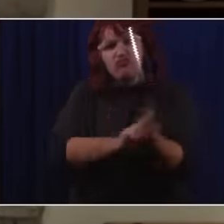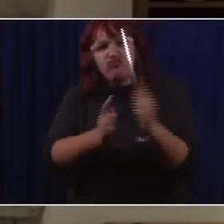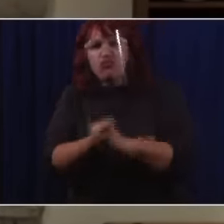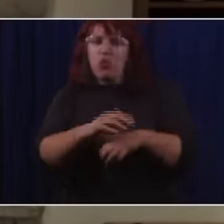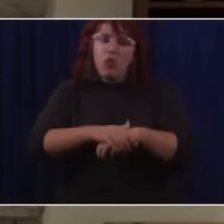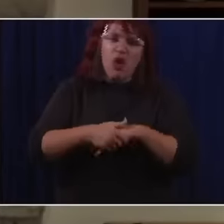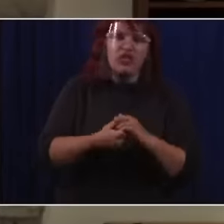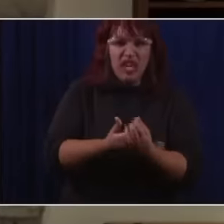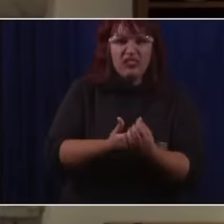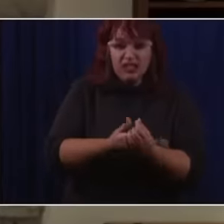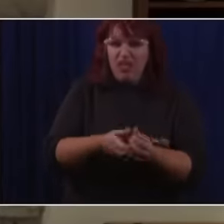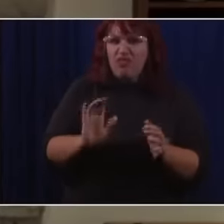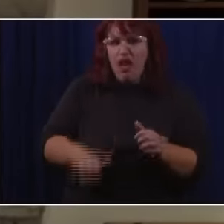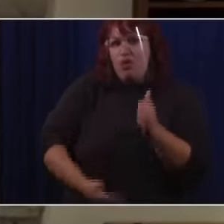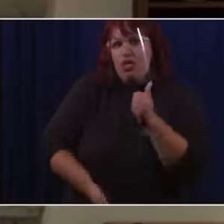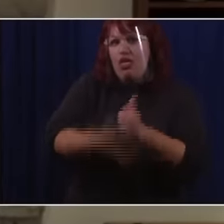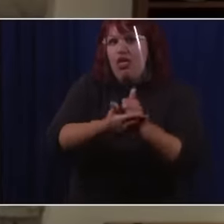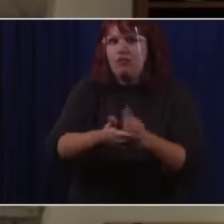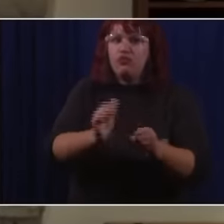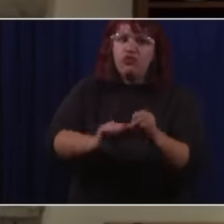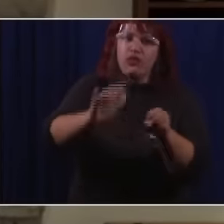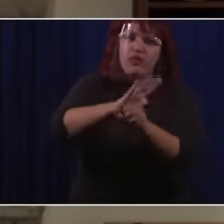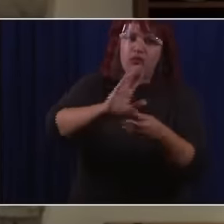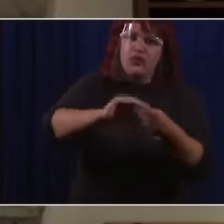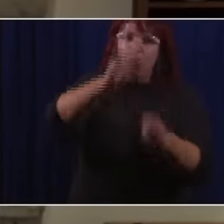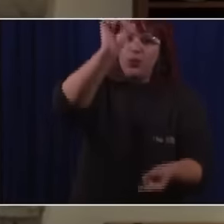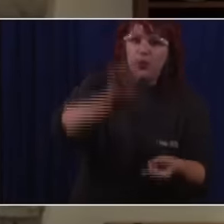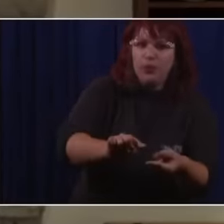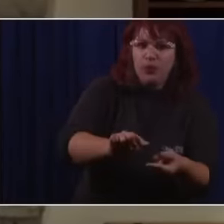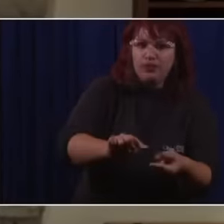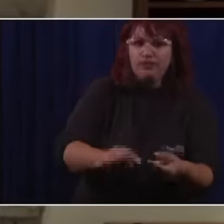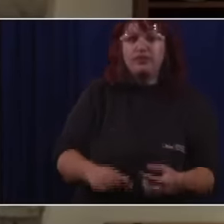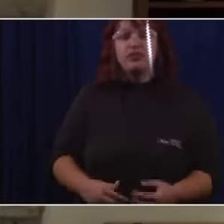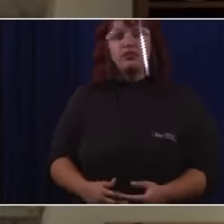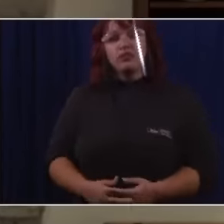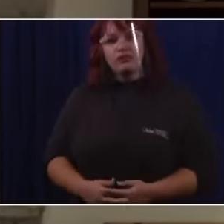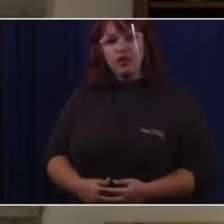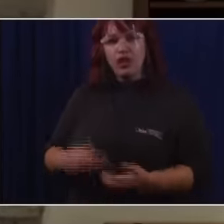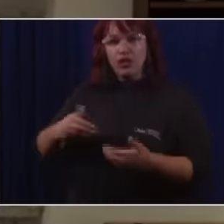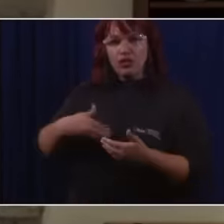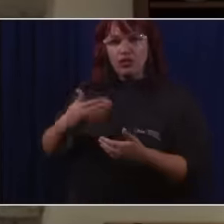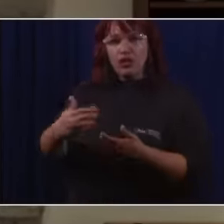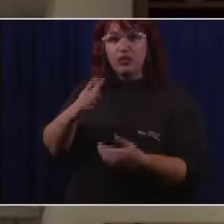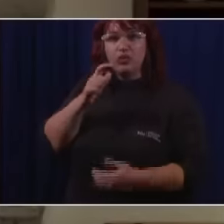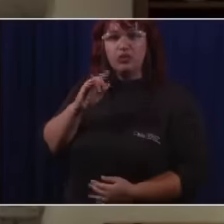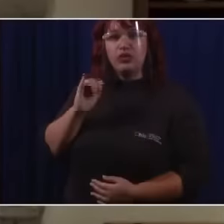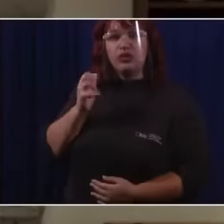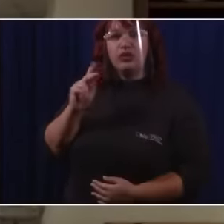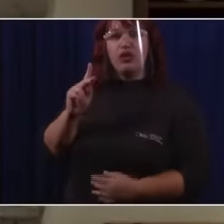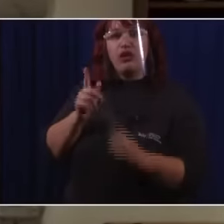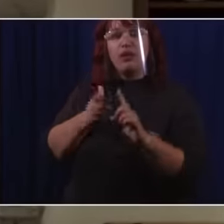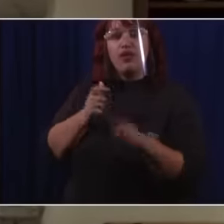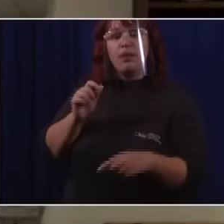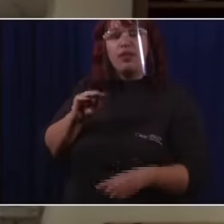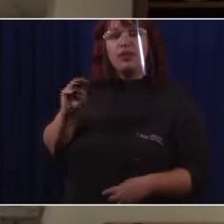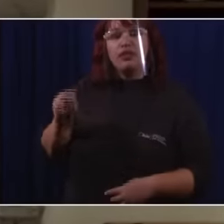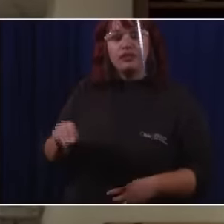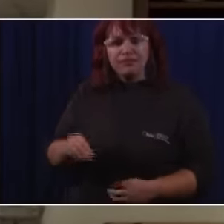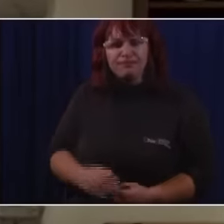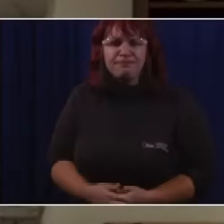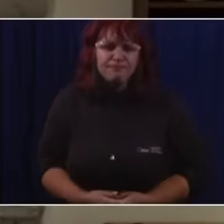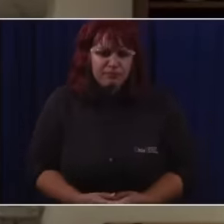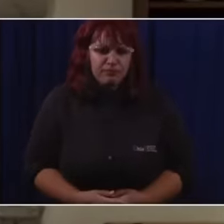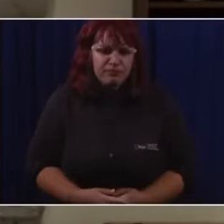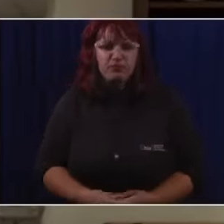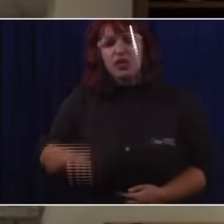Next question is from Jack Windsor at WMFD in Mansfield. Hey, Jack. Hi, Governor. Amy Acton said that her